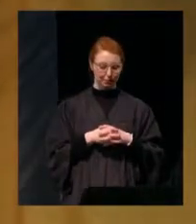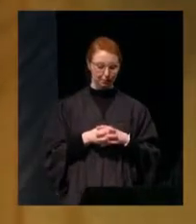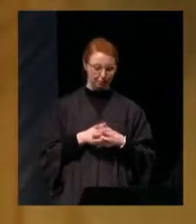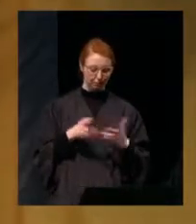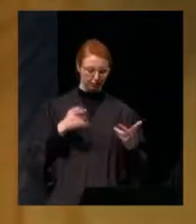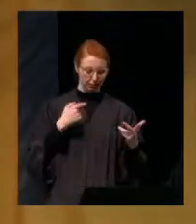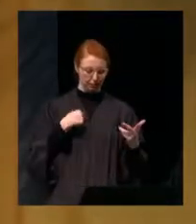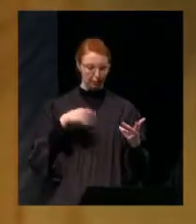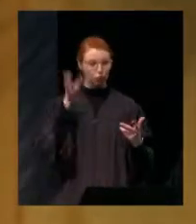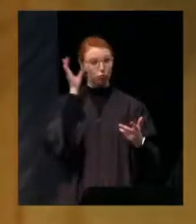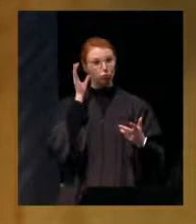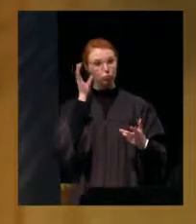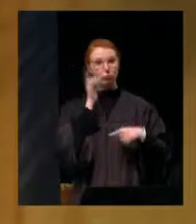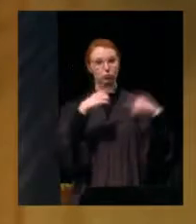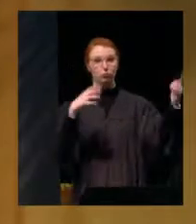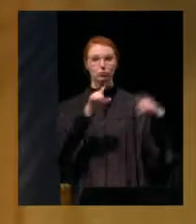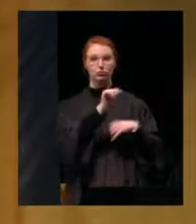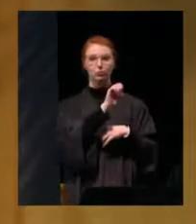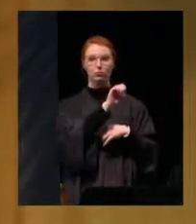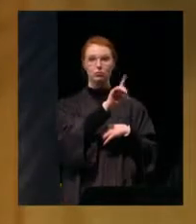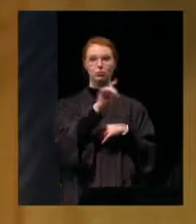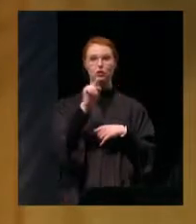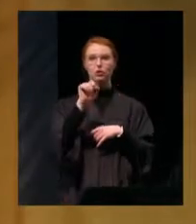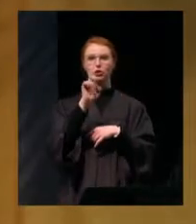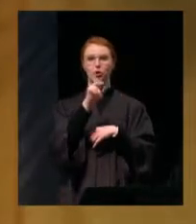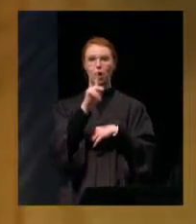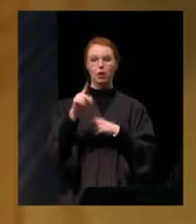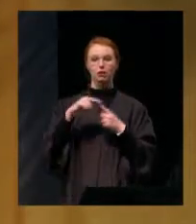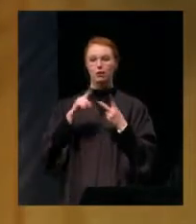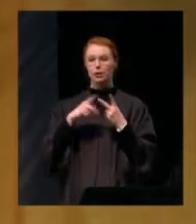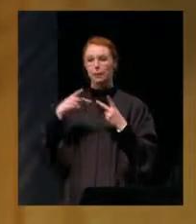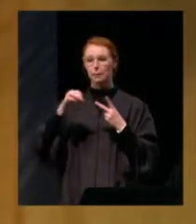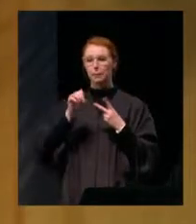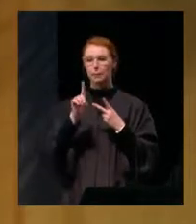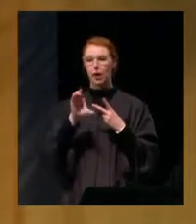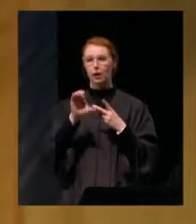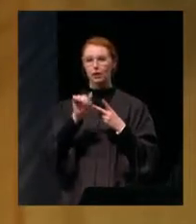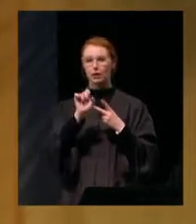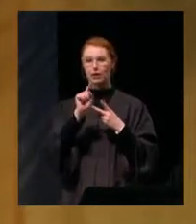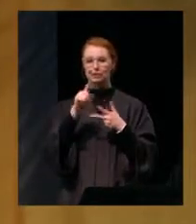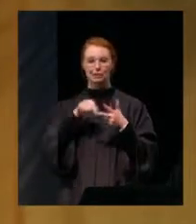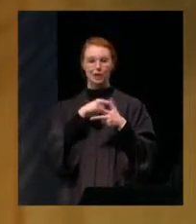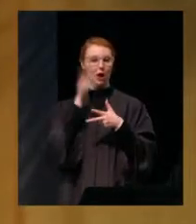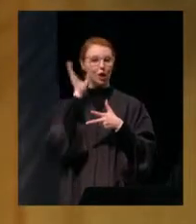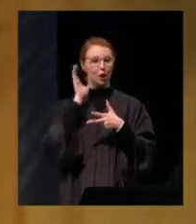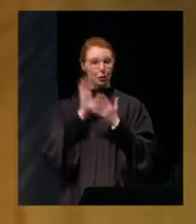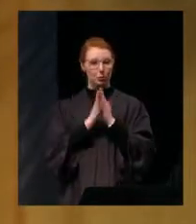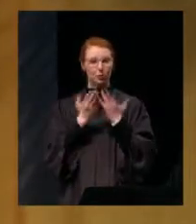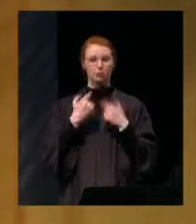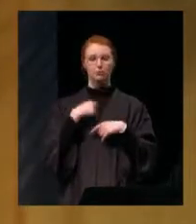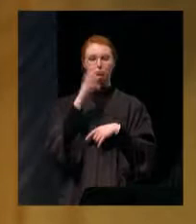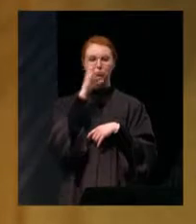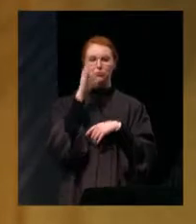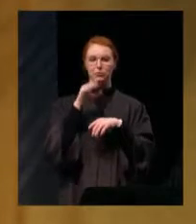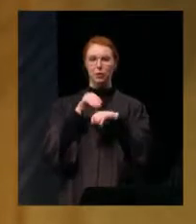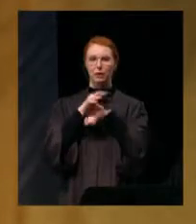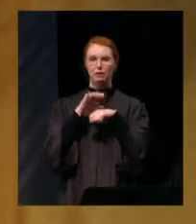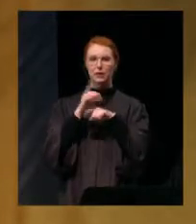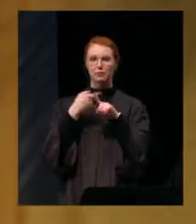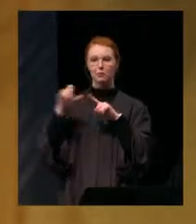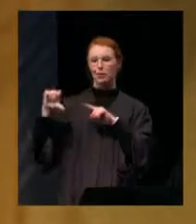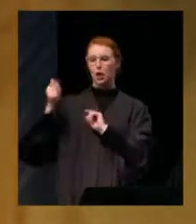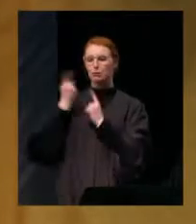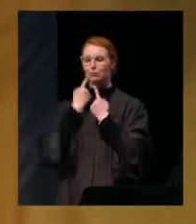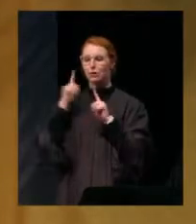I began to listen to a bunch of TED Talks, podcasts, and even audiobooks. Then I searched for advice from some of the most